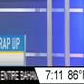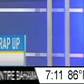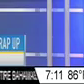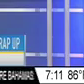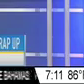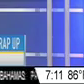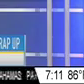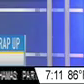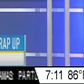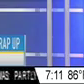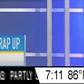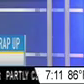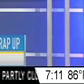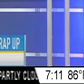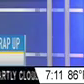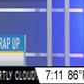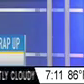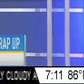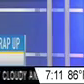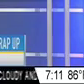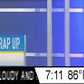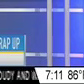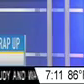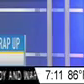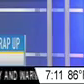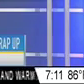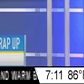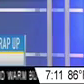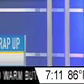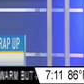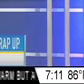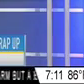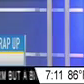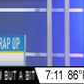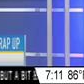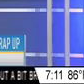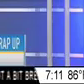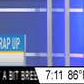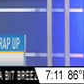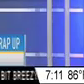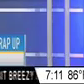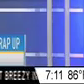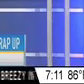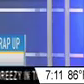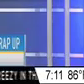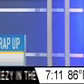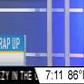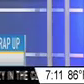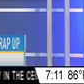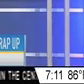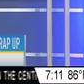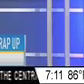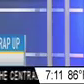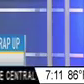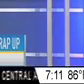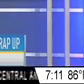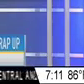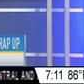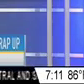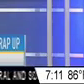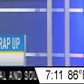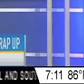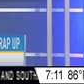The movement Torch Bearers Youth Association's convention, they're dubbing it a successful convention. Our Lloyd Allen takes a closer